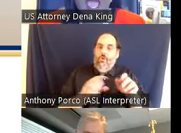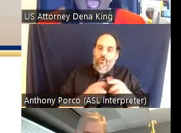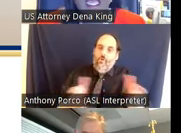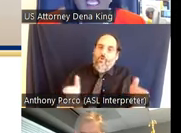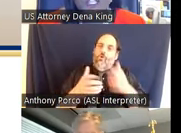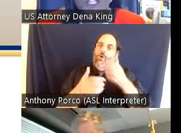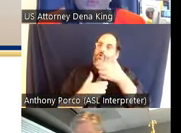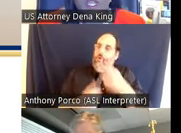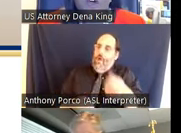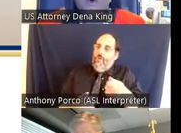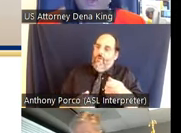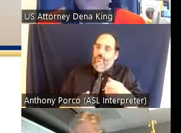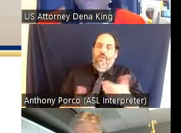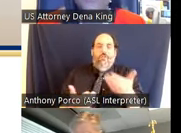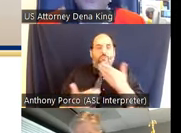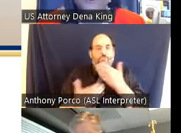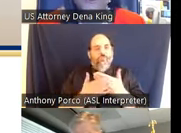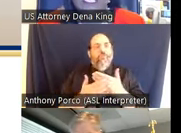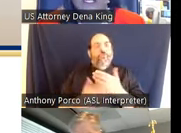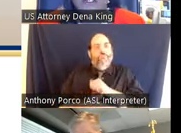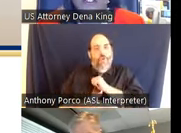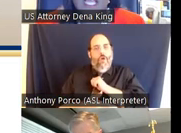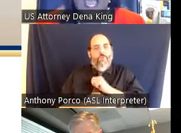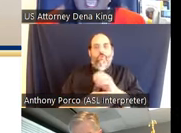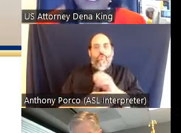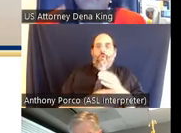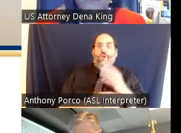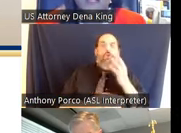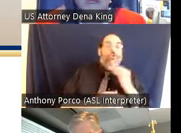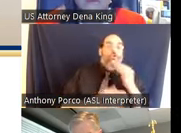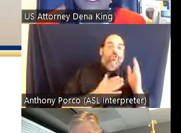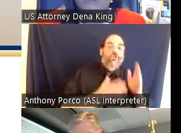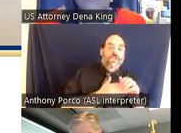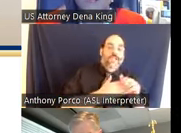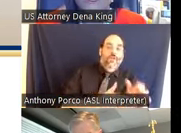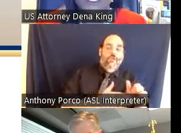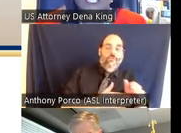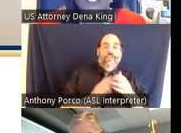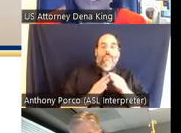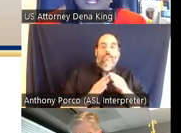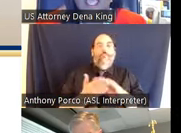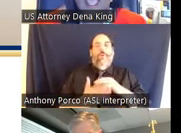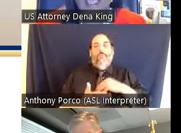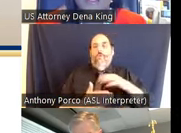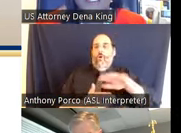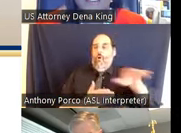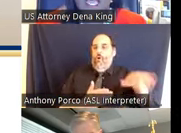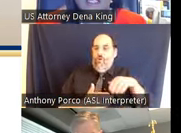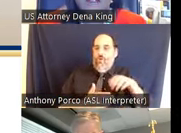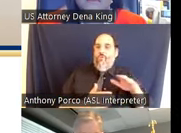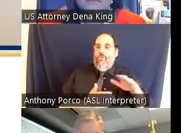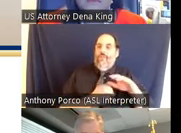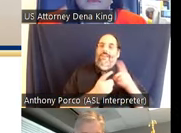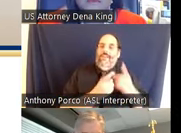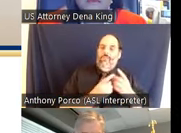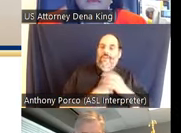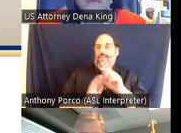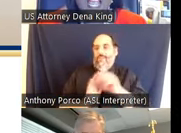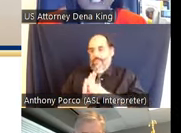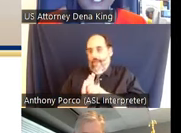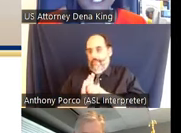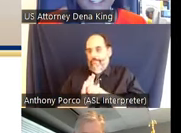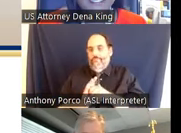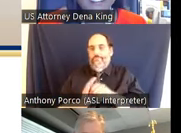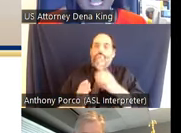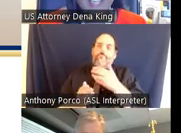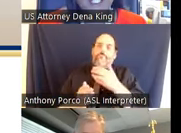trust and goodwill with Jewish leaders and community members across the district and the state.